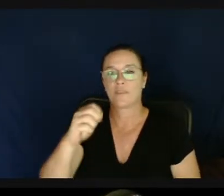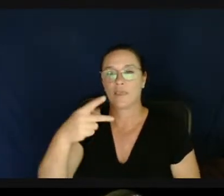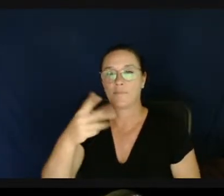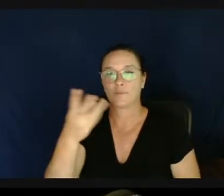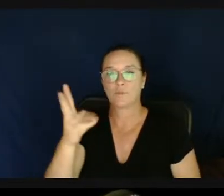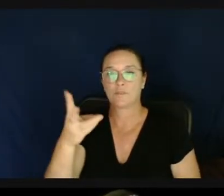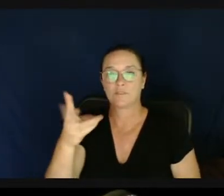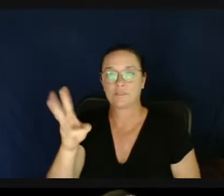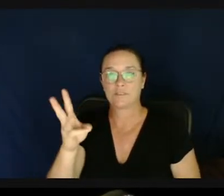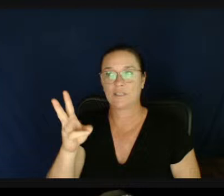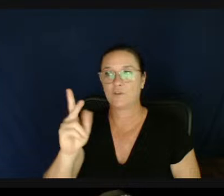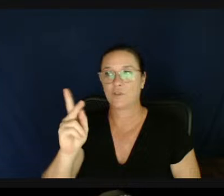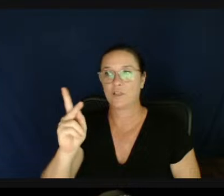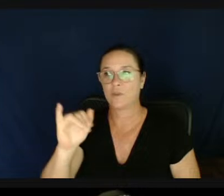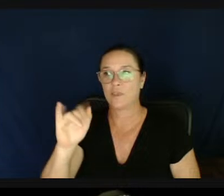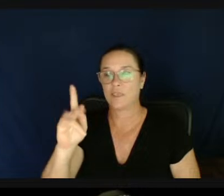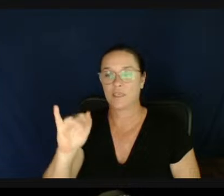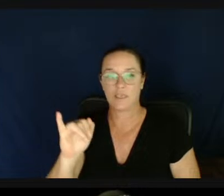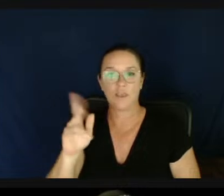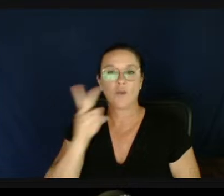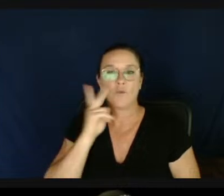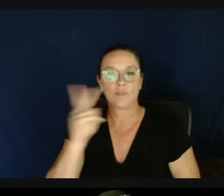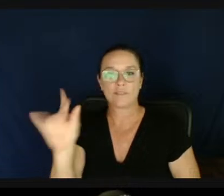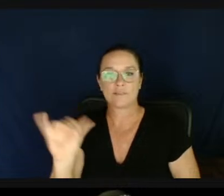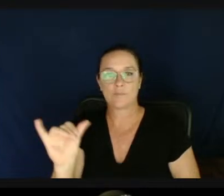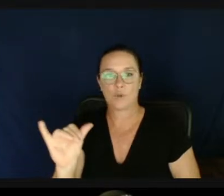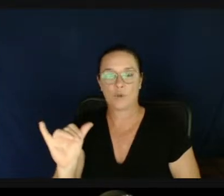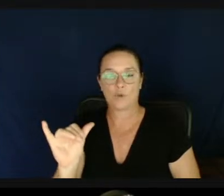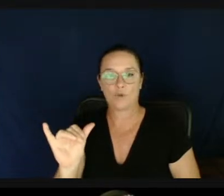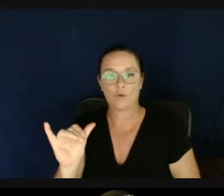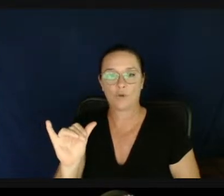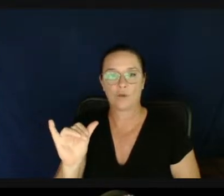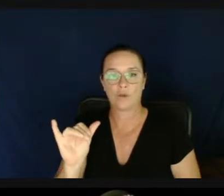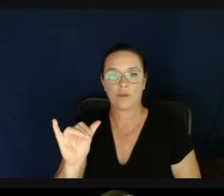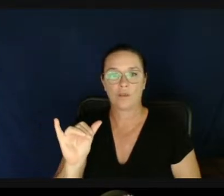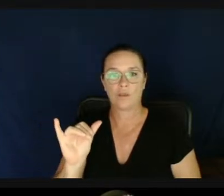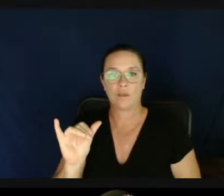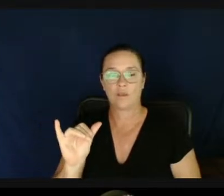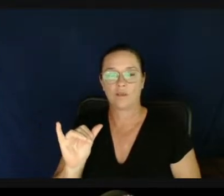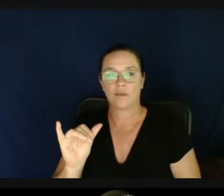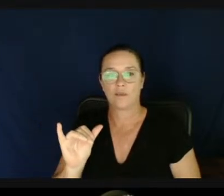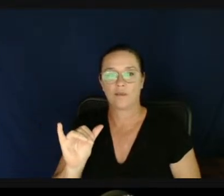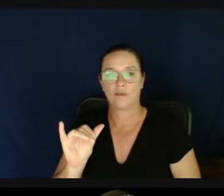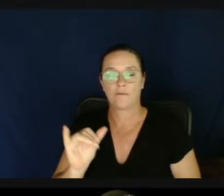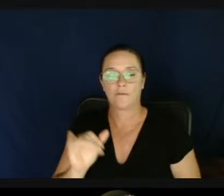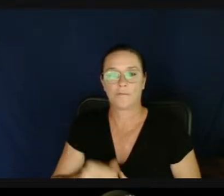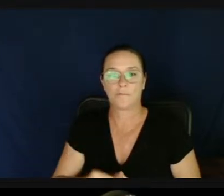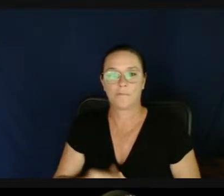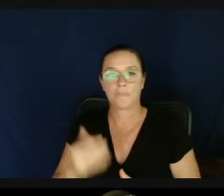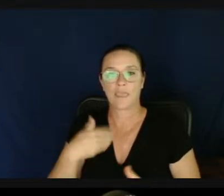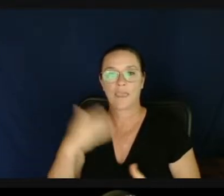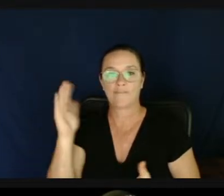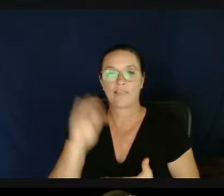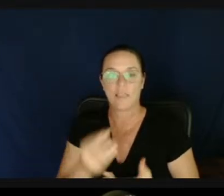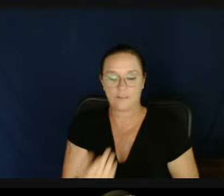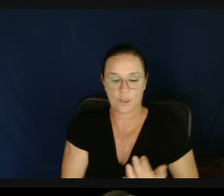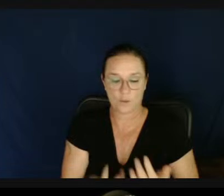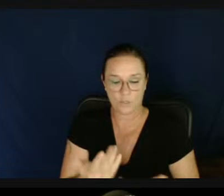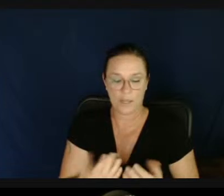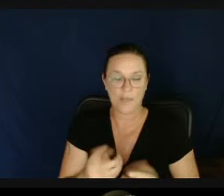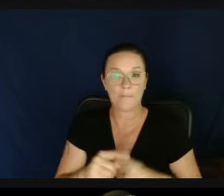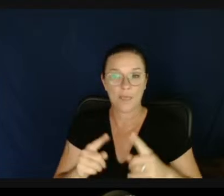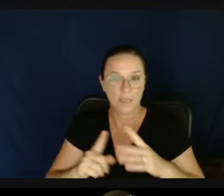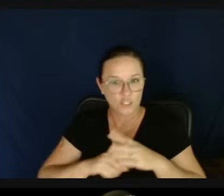of Kilauea Iki, we see a similar thing as well. Not quite as much lead up, but that sharp peak to